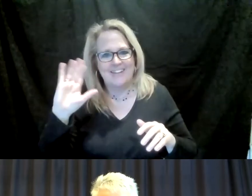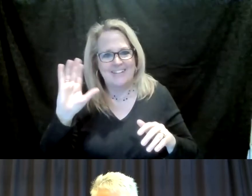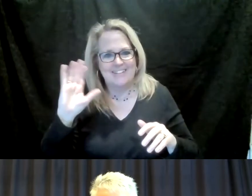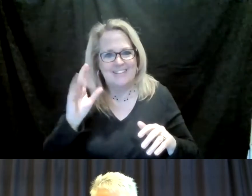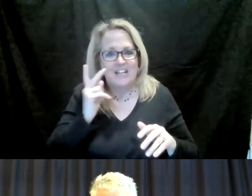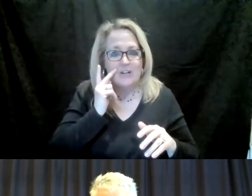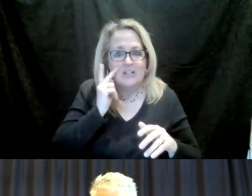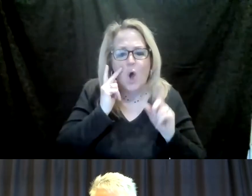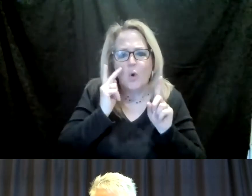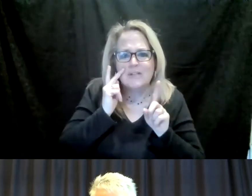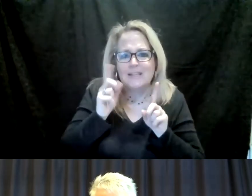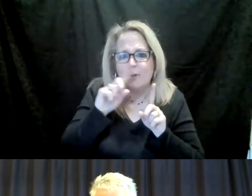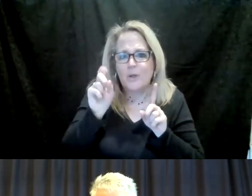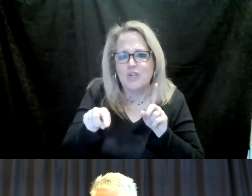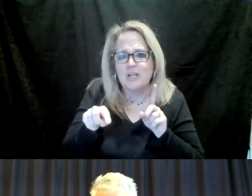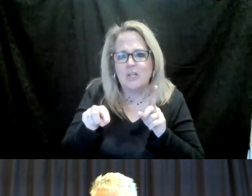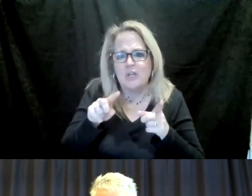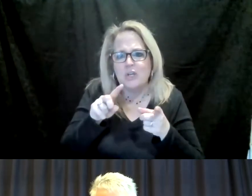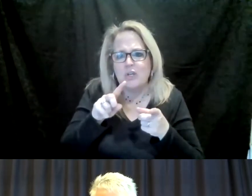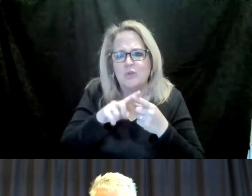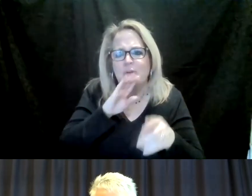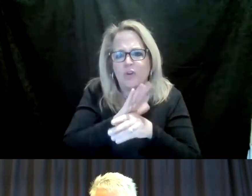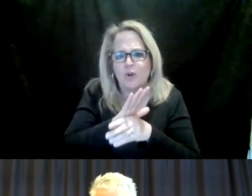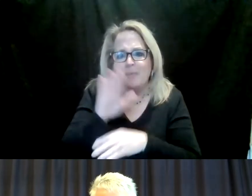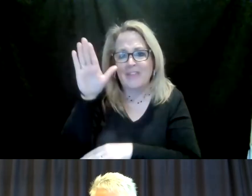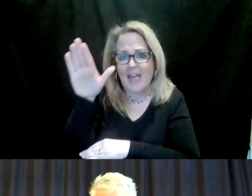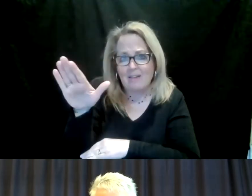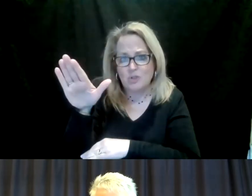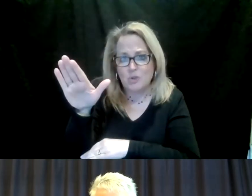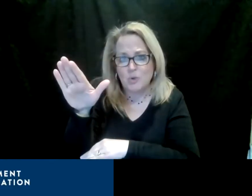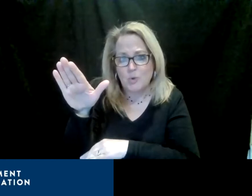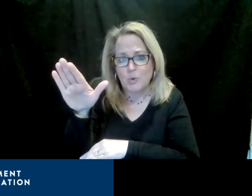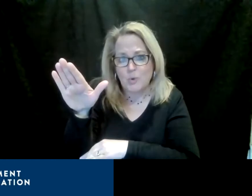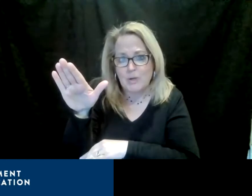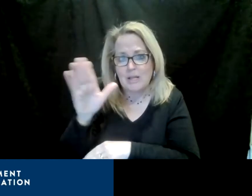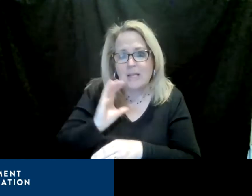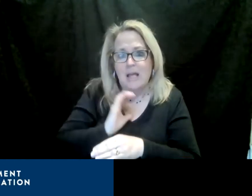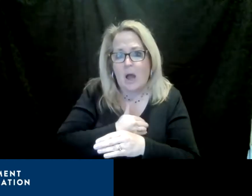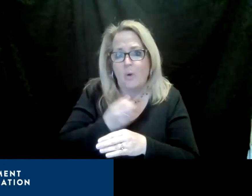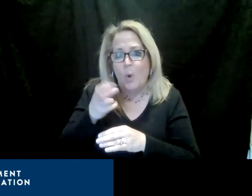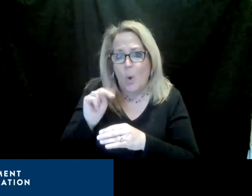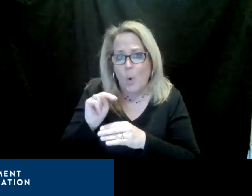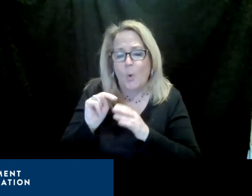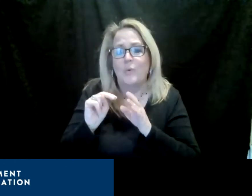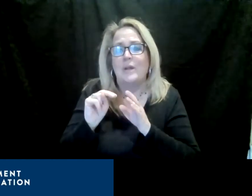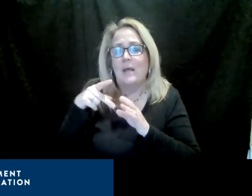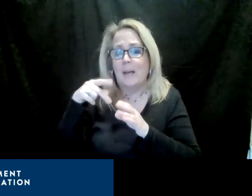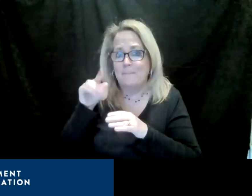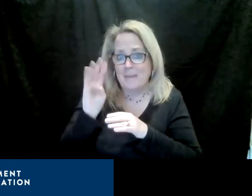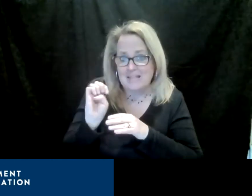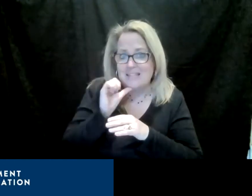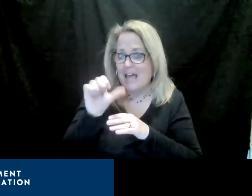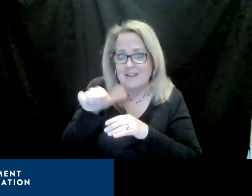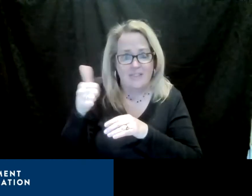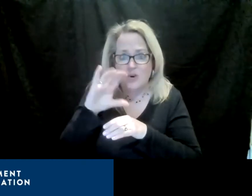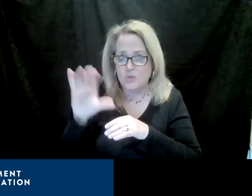So the question in the chat is just to confirm the afternoon is at our own pace with our teams rather than another Zoom meeting.